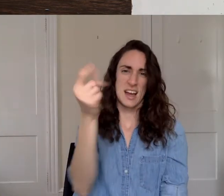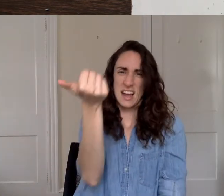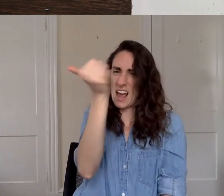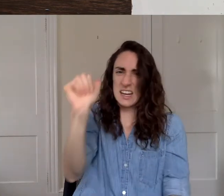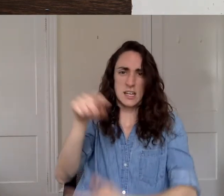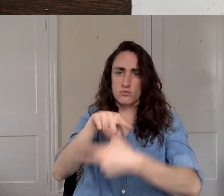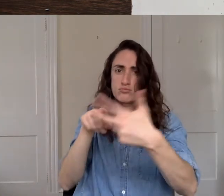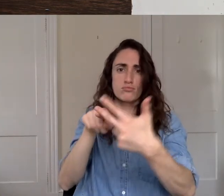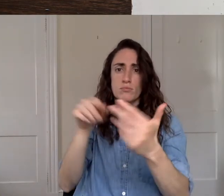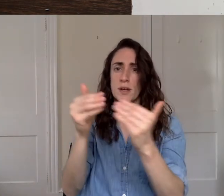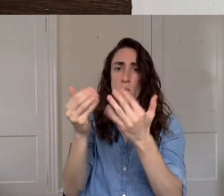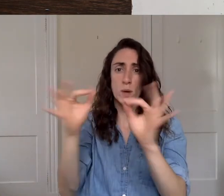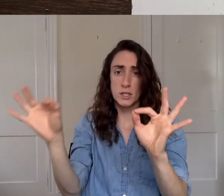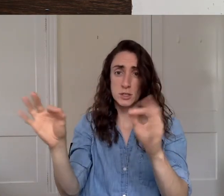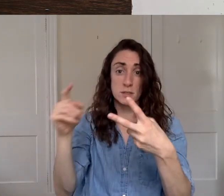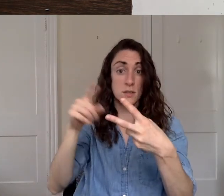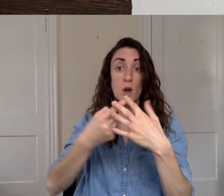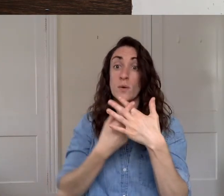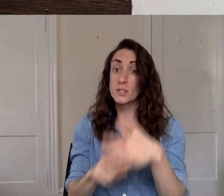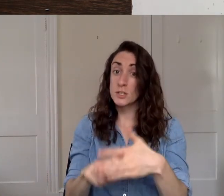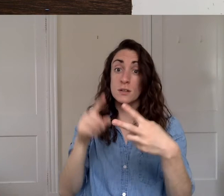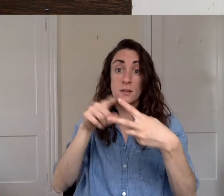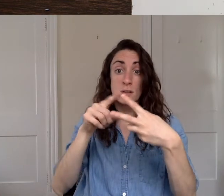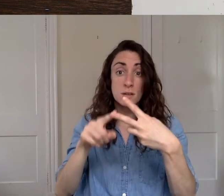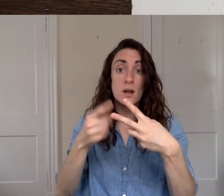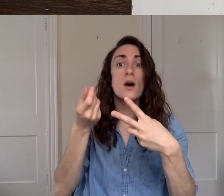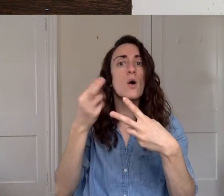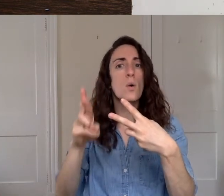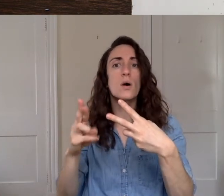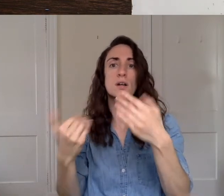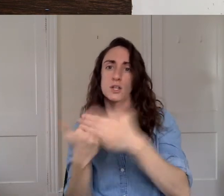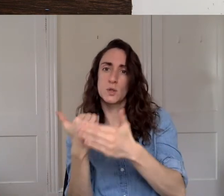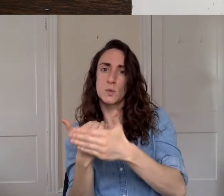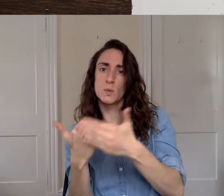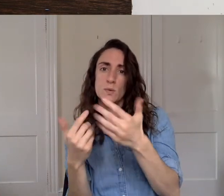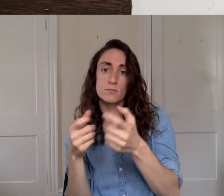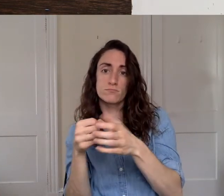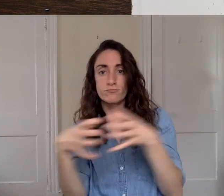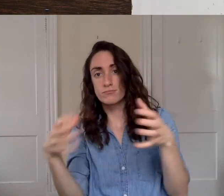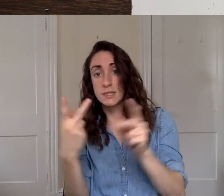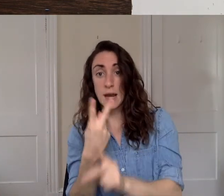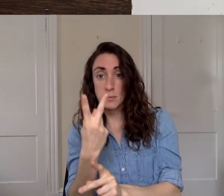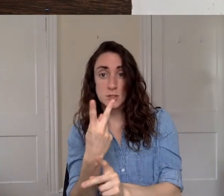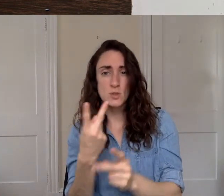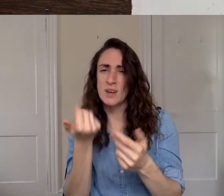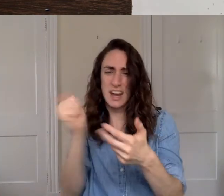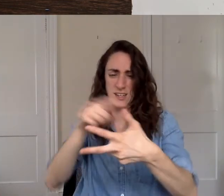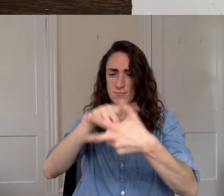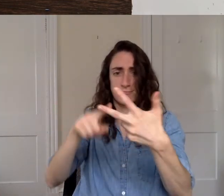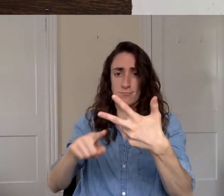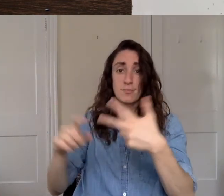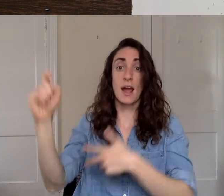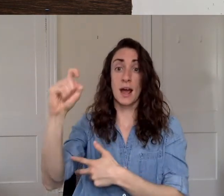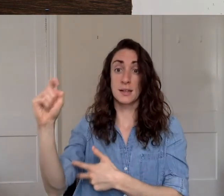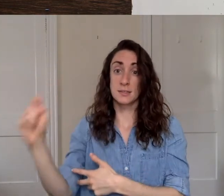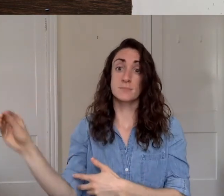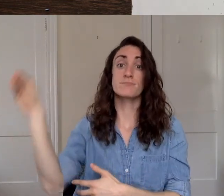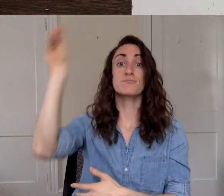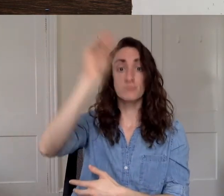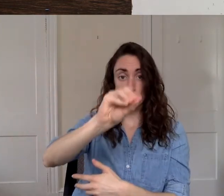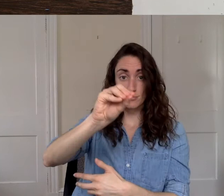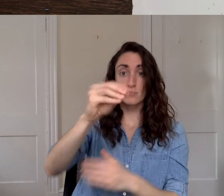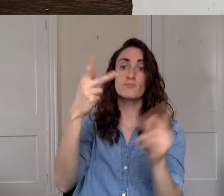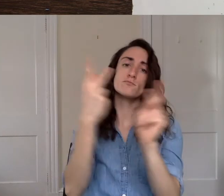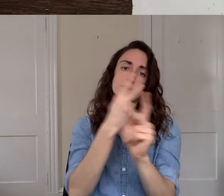And now the last step is to take this x equals negative 4, plug it back in for x in any of the equations from previously in the system, and solve for